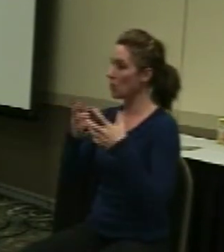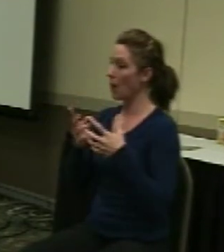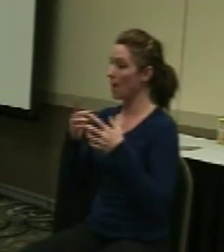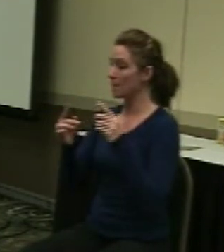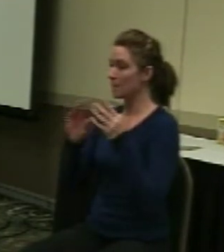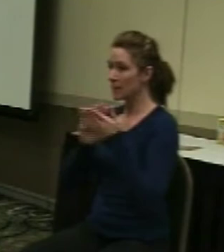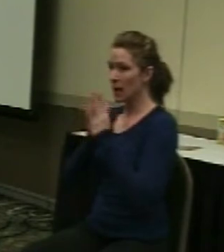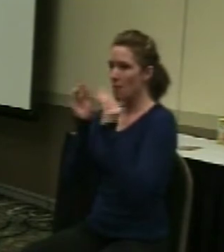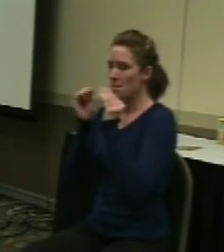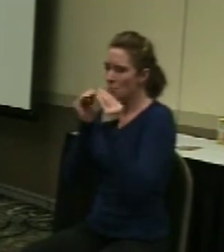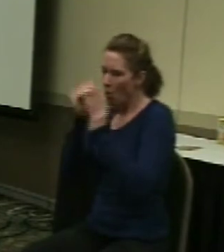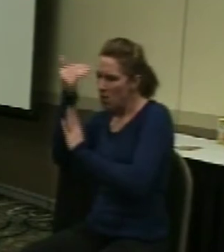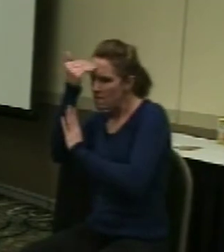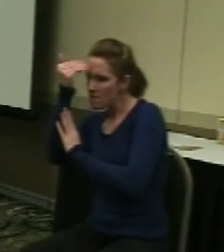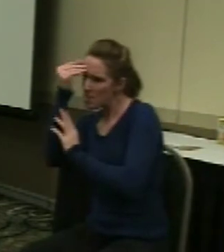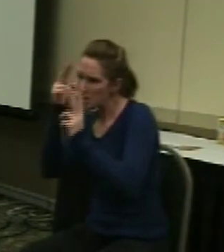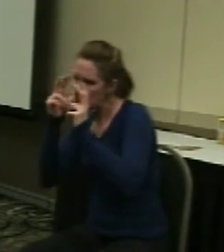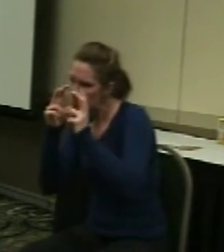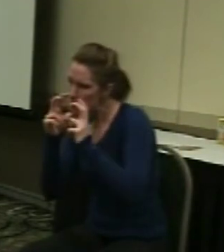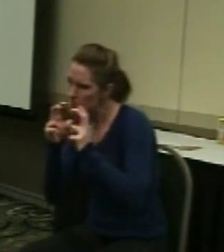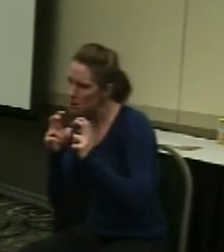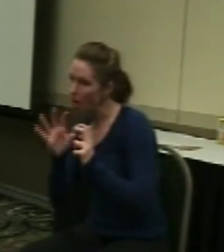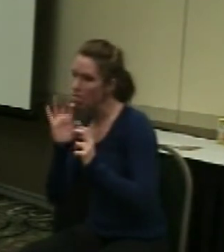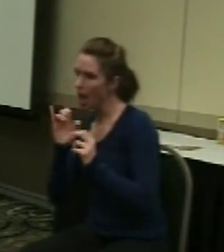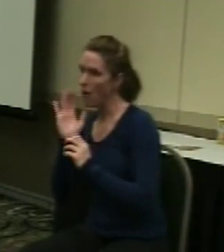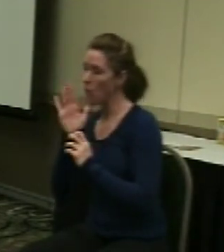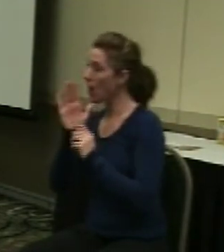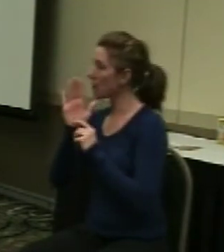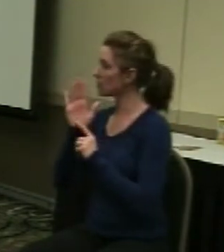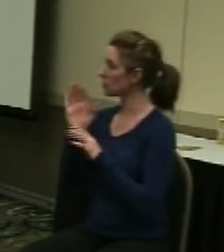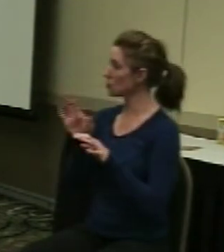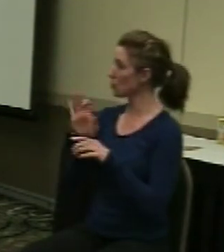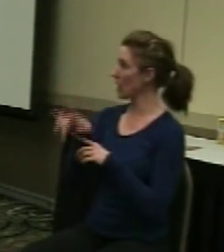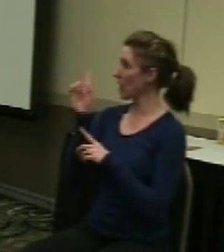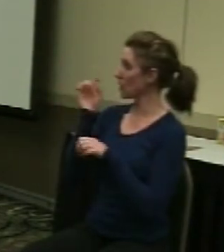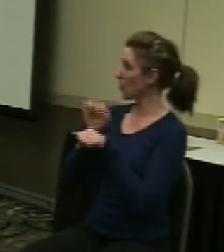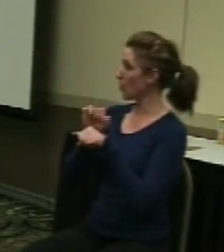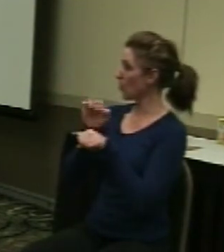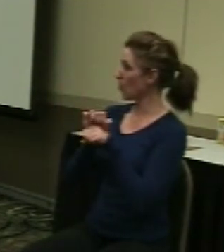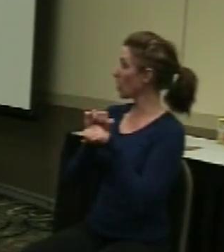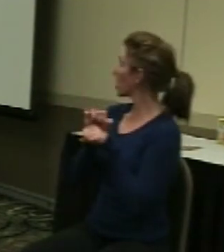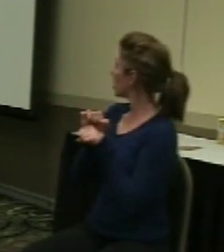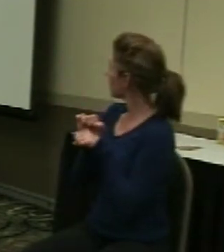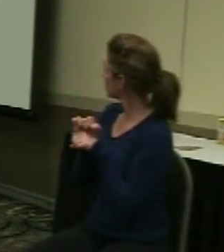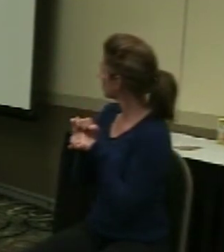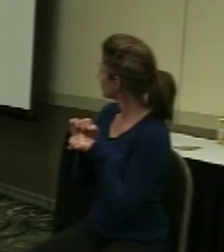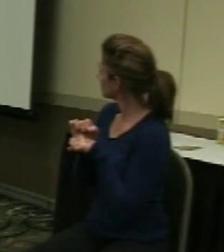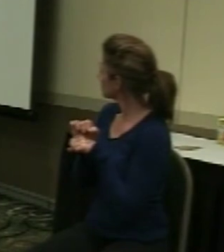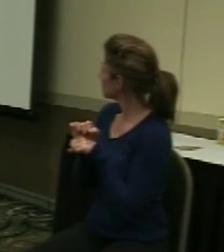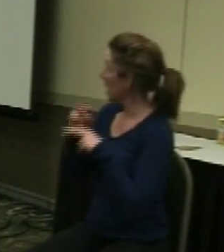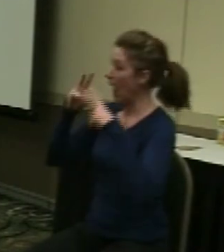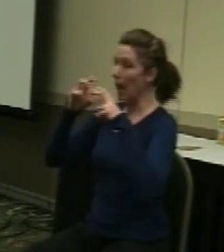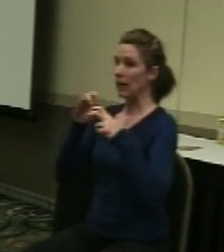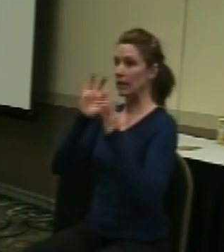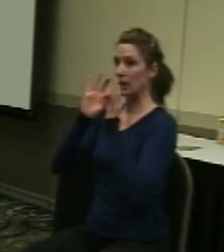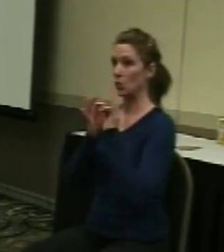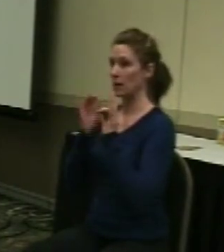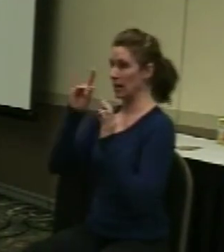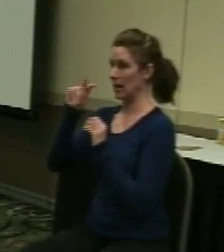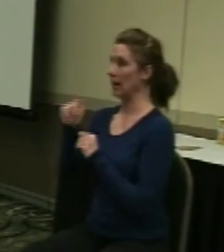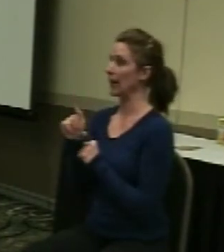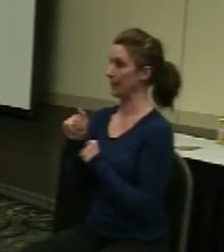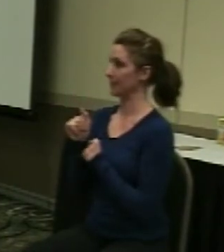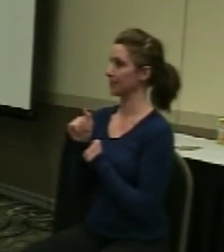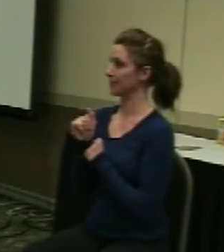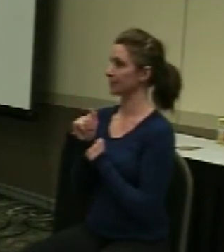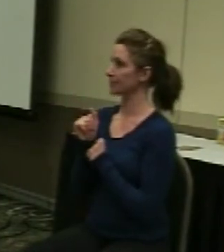closer to and really follow, we are going to be doing this work of functional behavioral assessment. So here we are, we're about